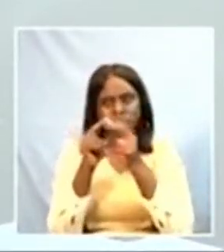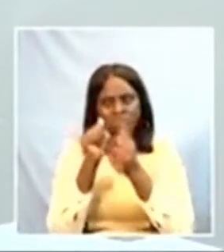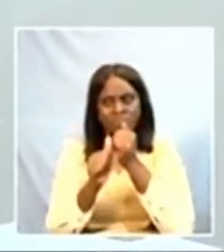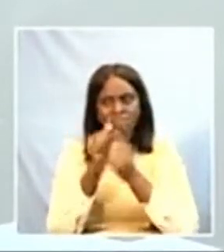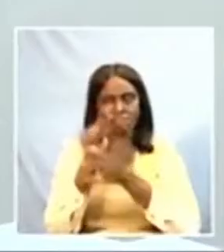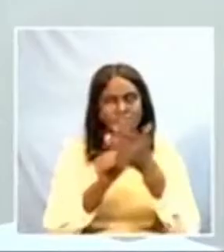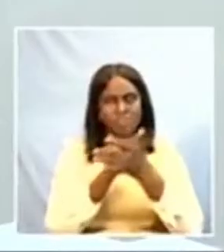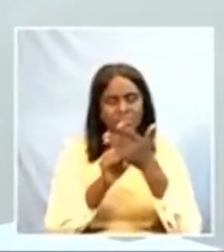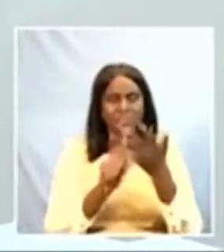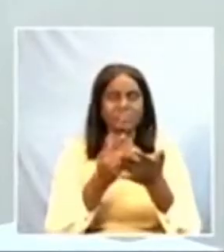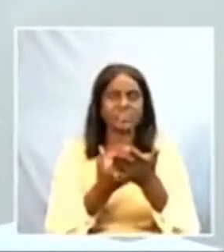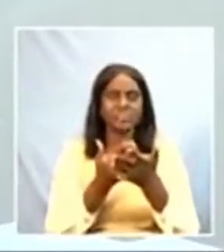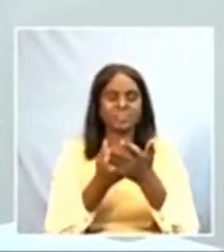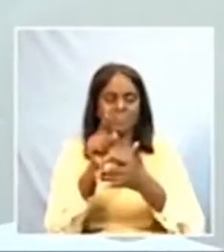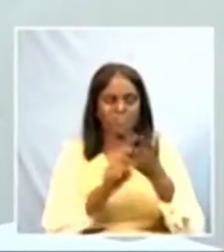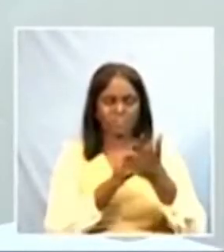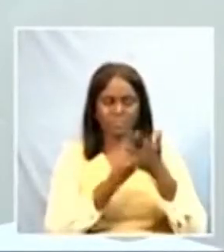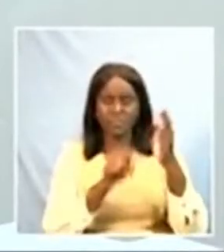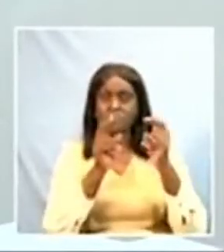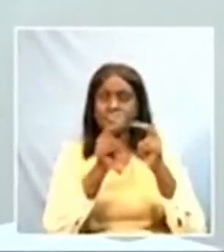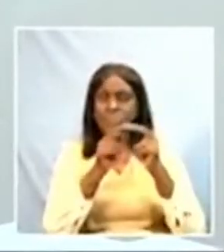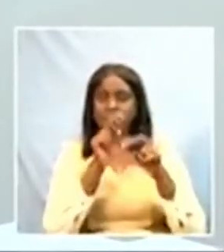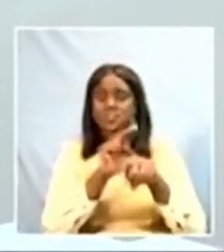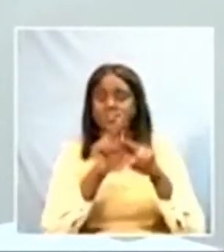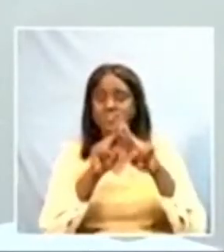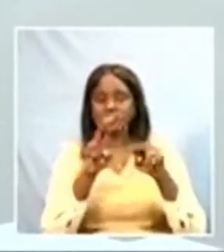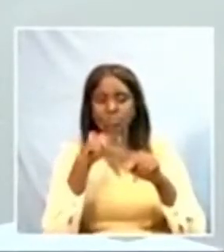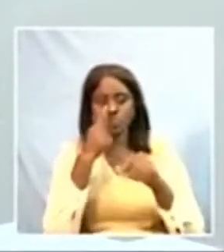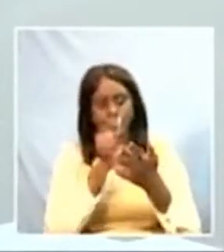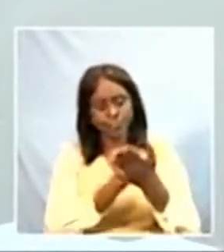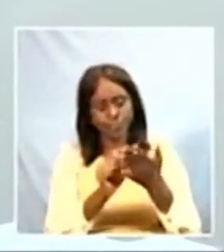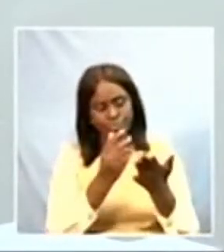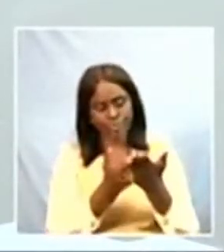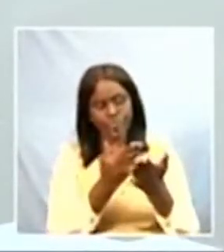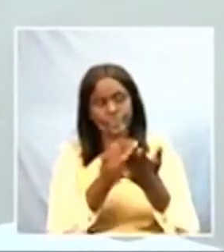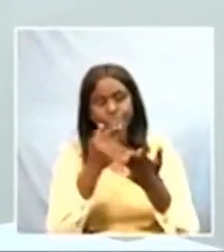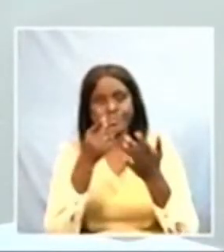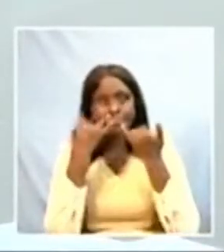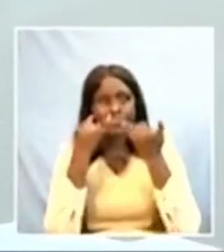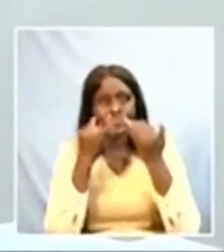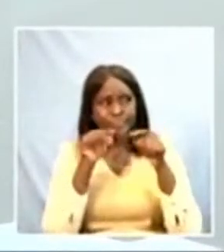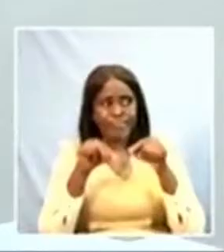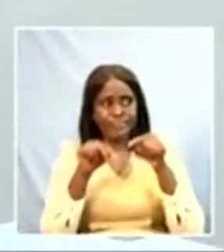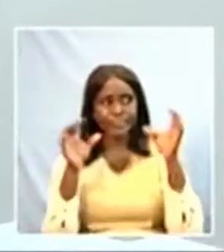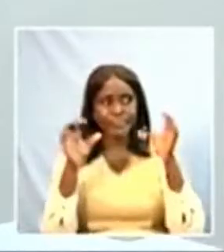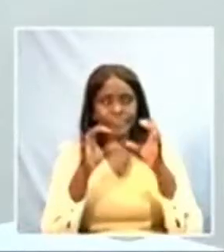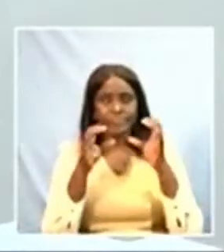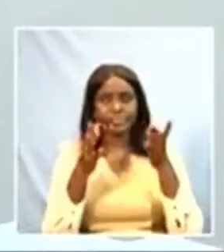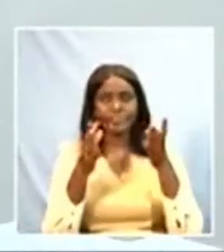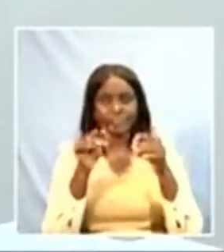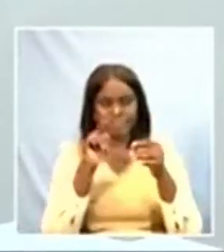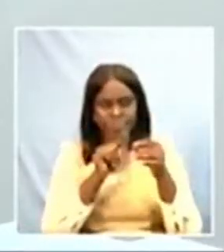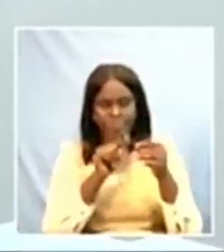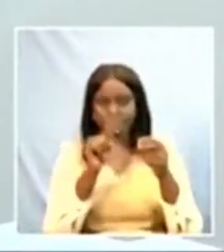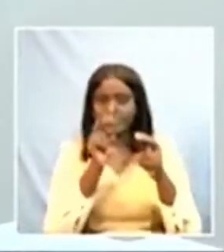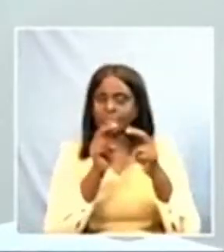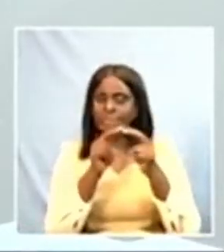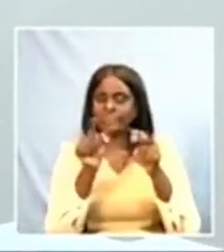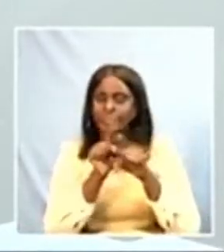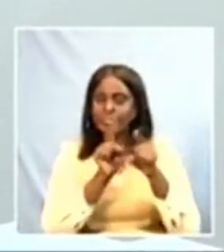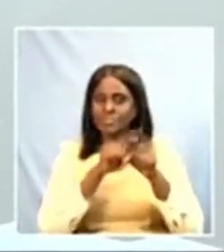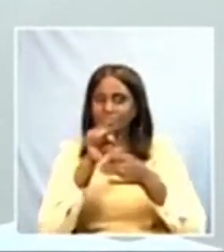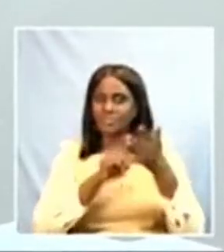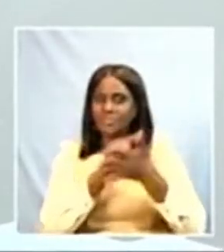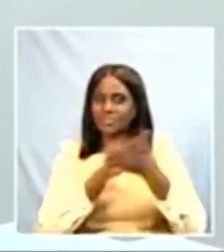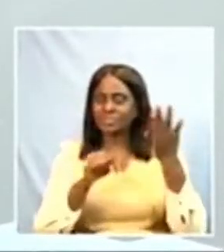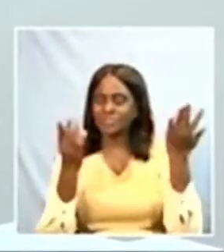terminated? Terminated contract, Chair. So who wrote this? So you are telling this committee that this contract was not